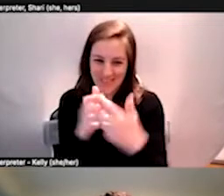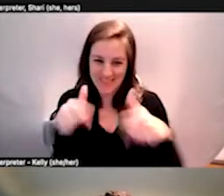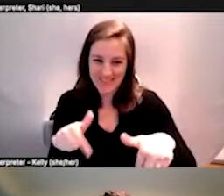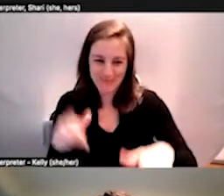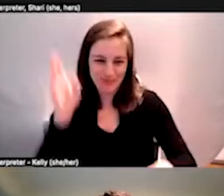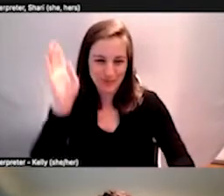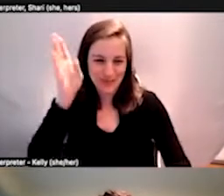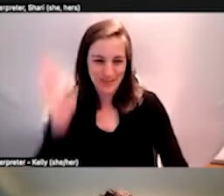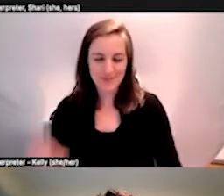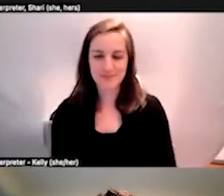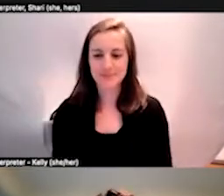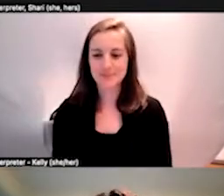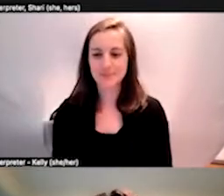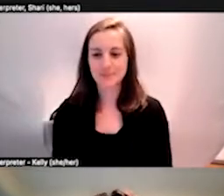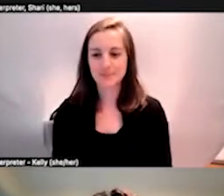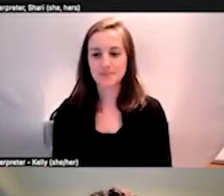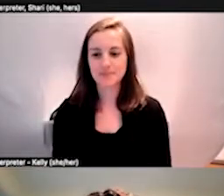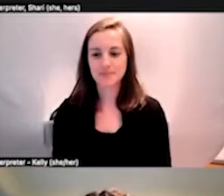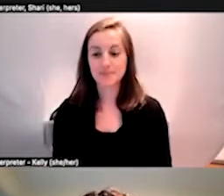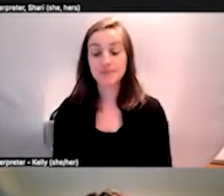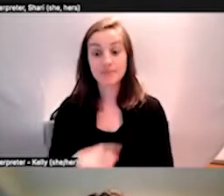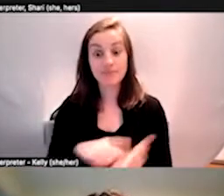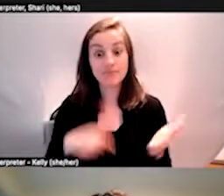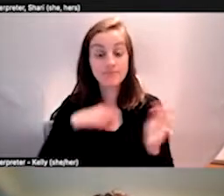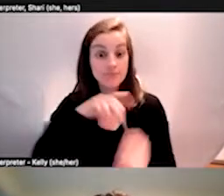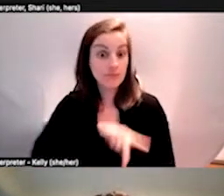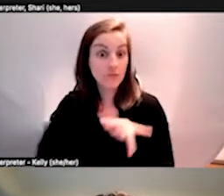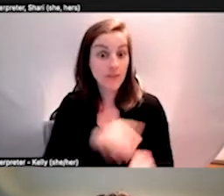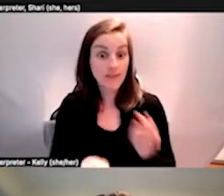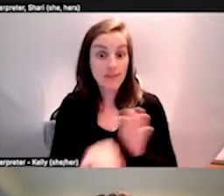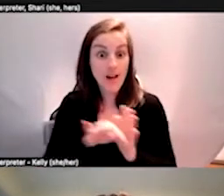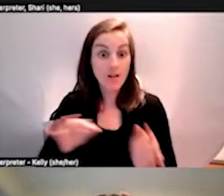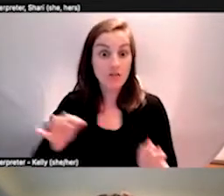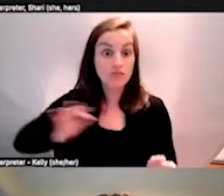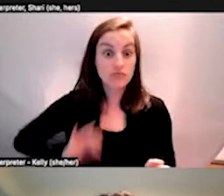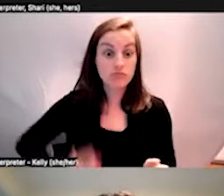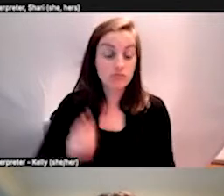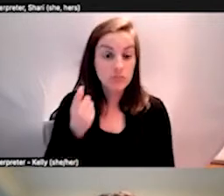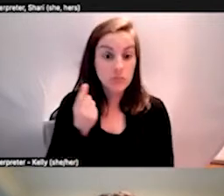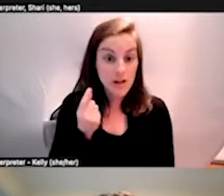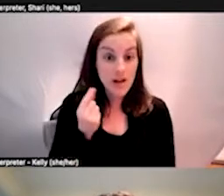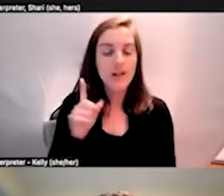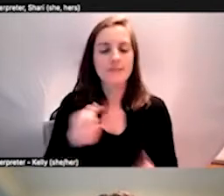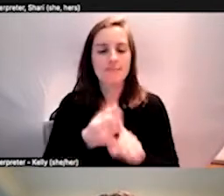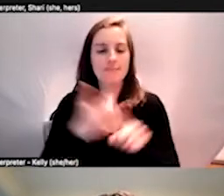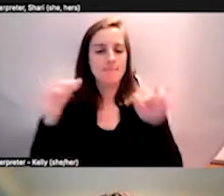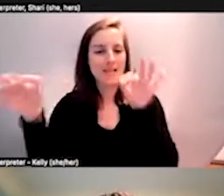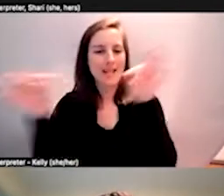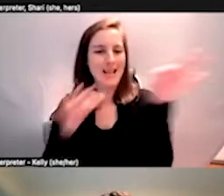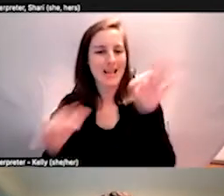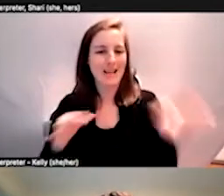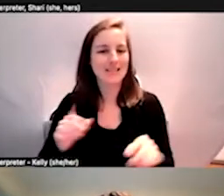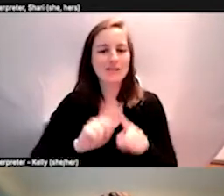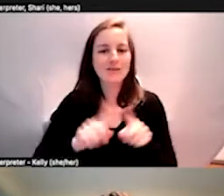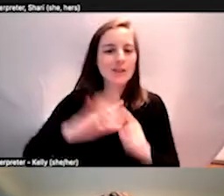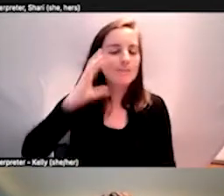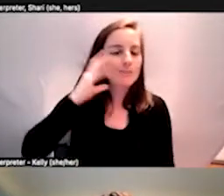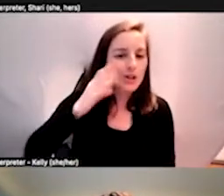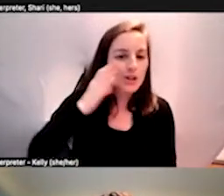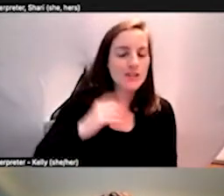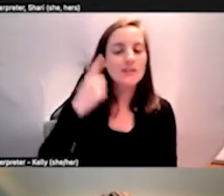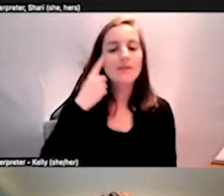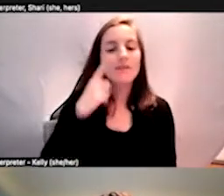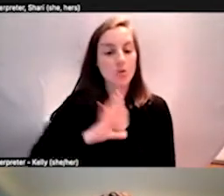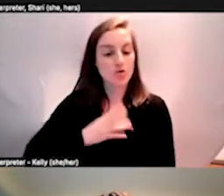personally found helpful and that I think might be helpful for others is that it details experiences of trans adults seeking and receiving